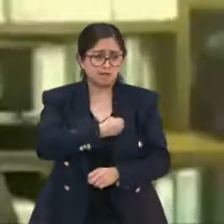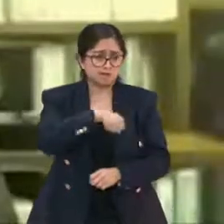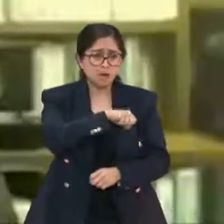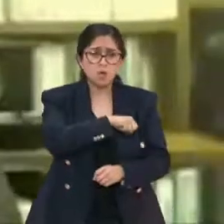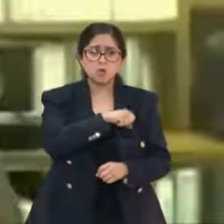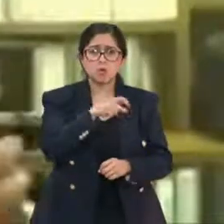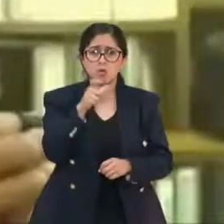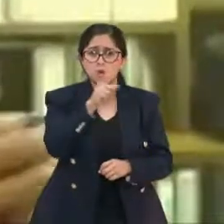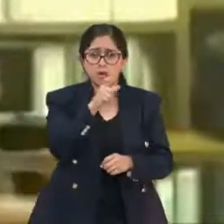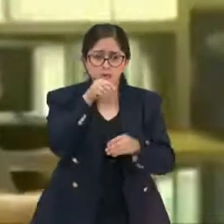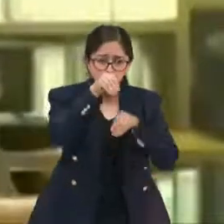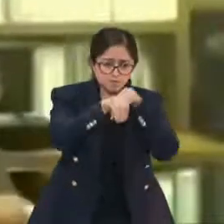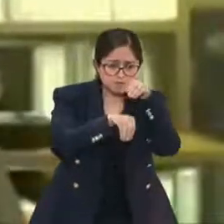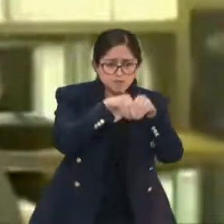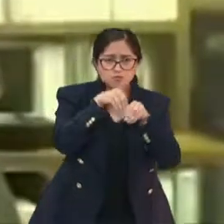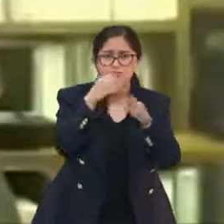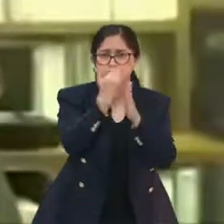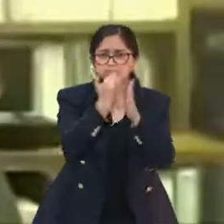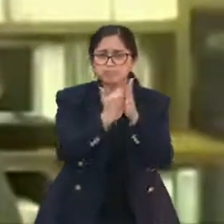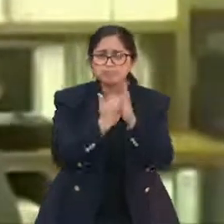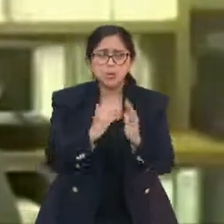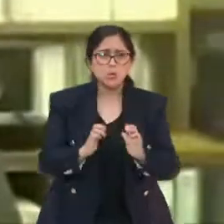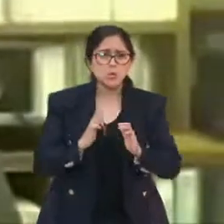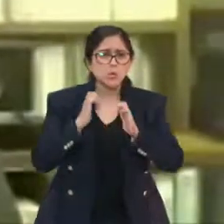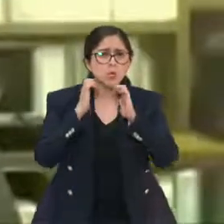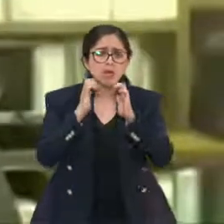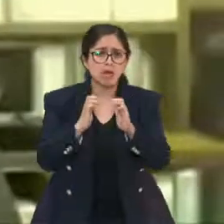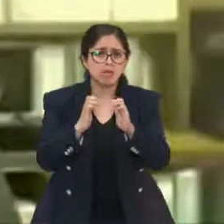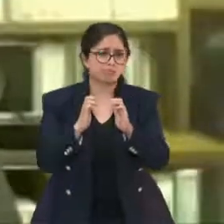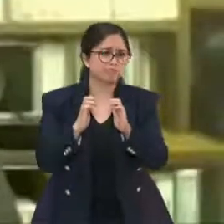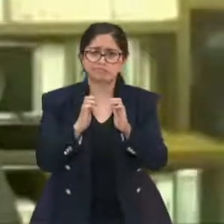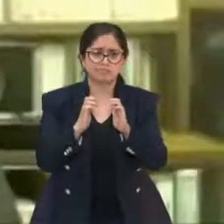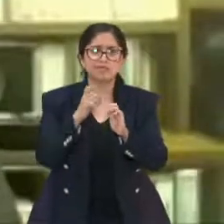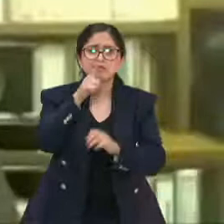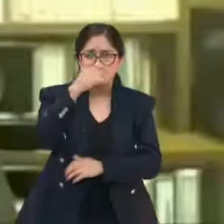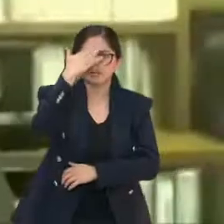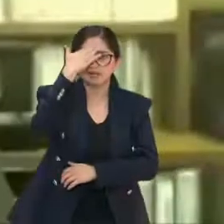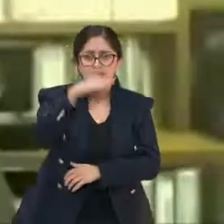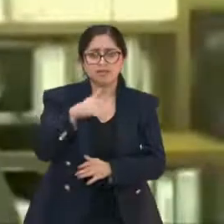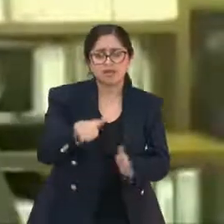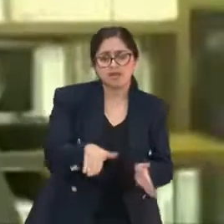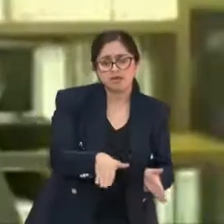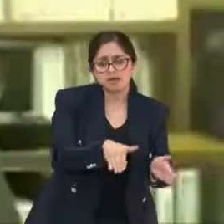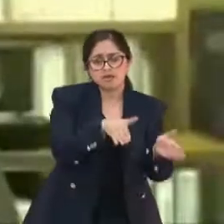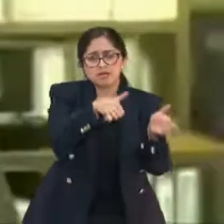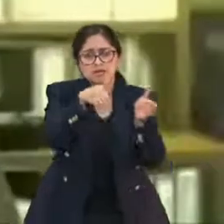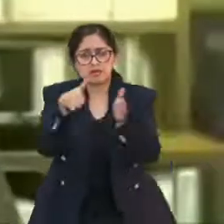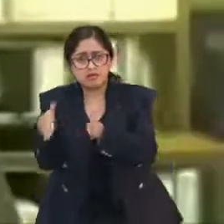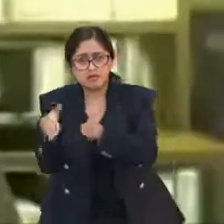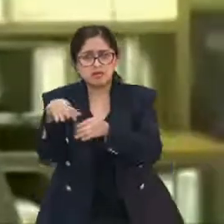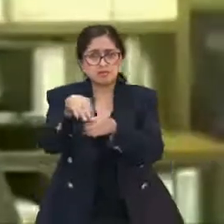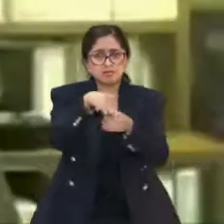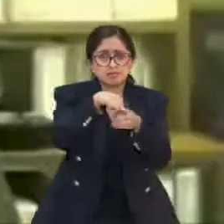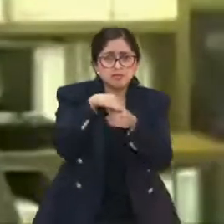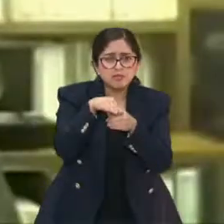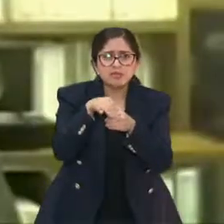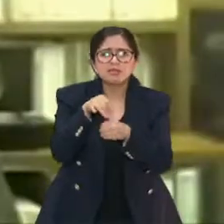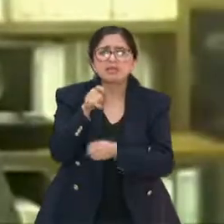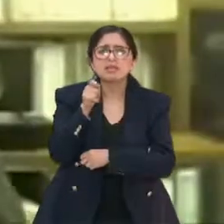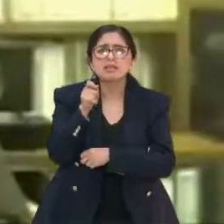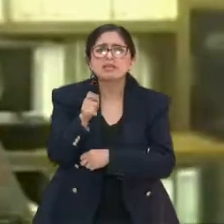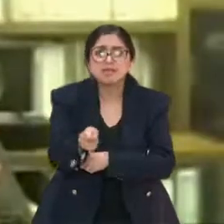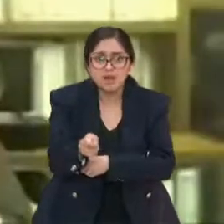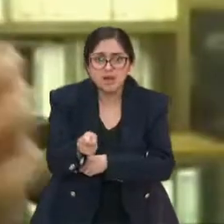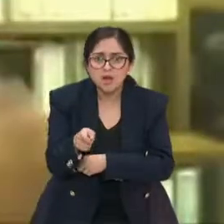from a health standpoint or the protocols that were being followed, but that we know that postponing